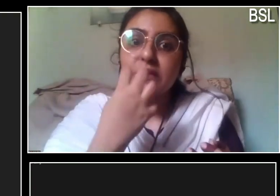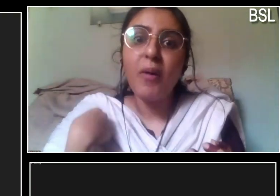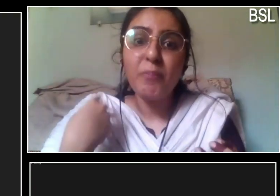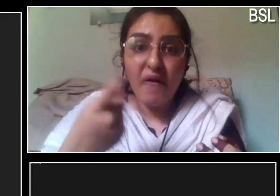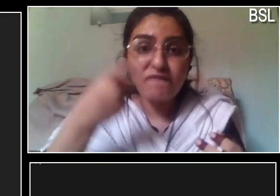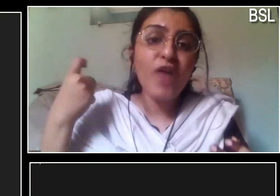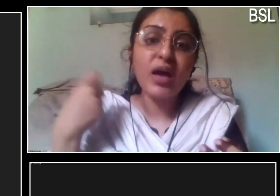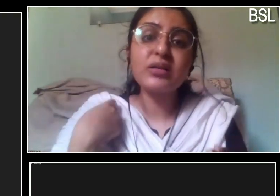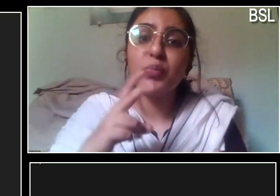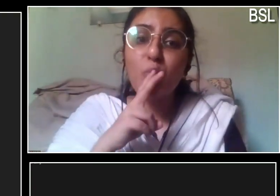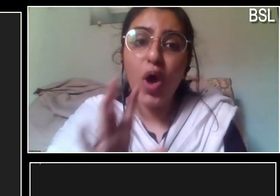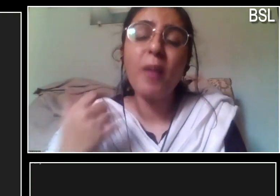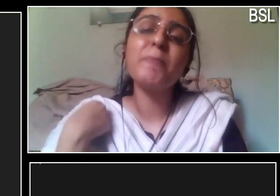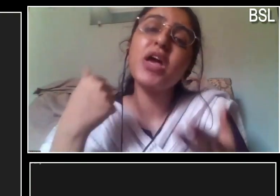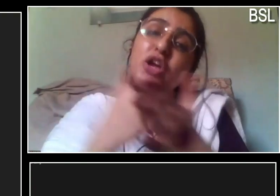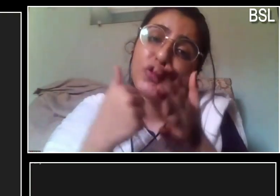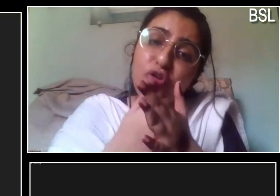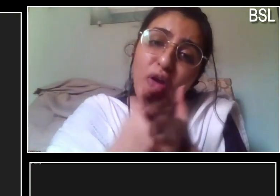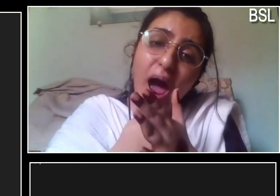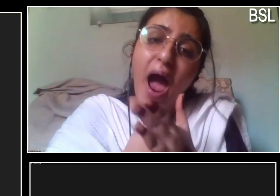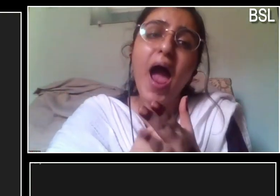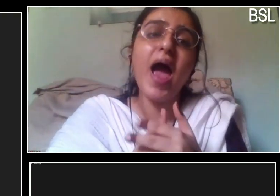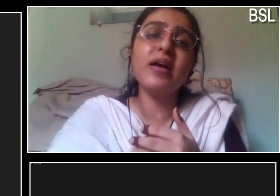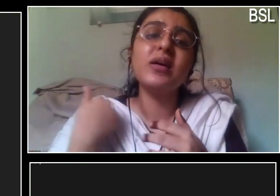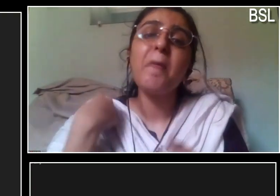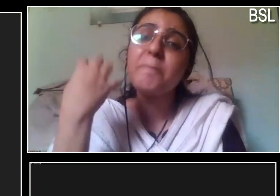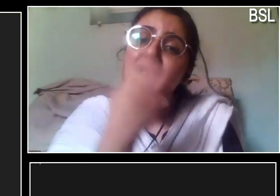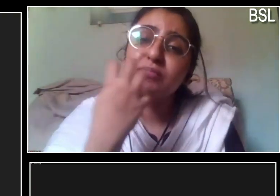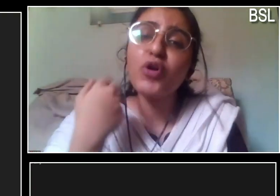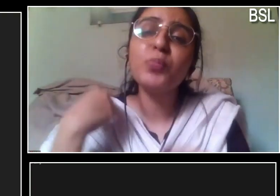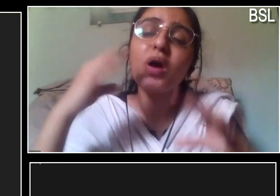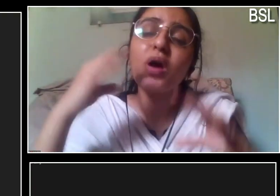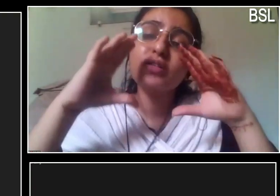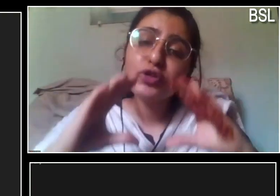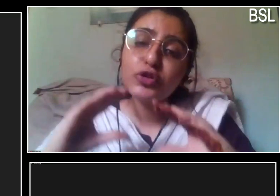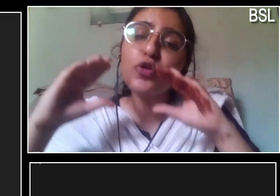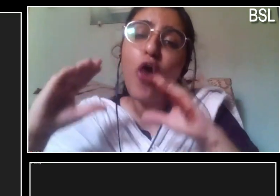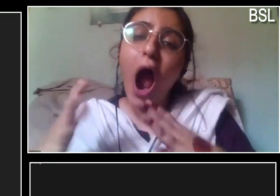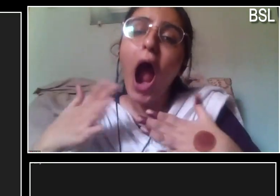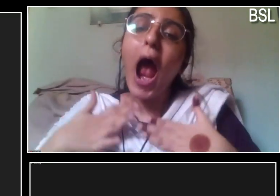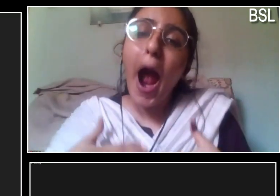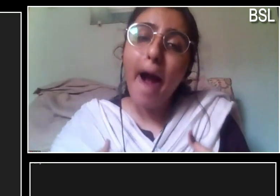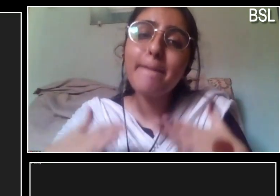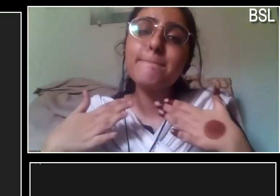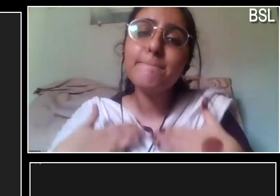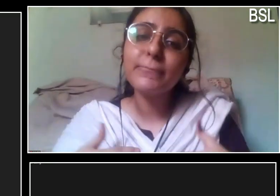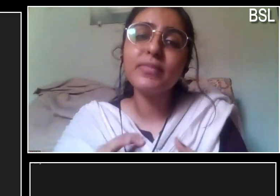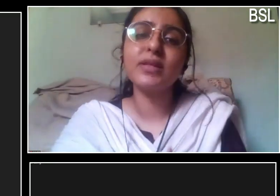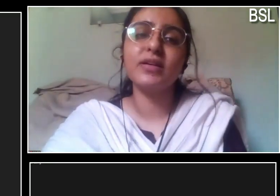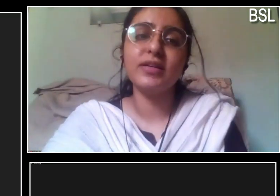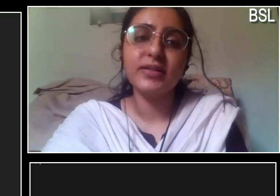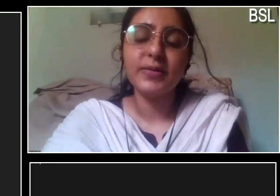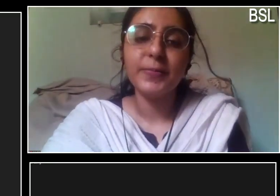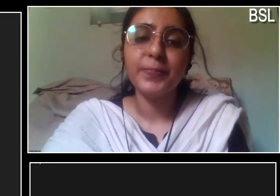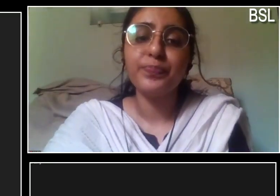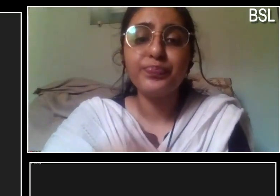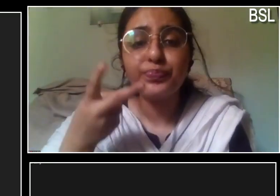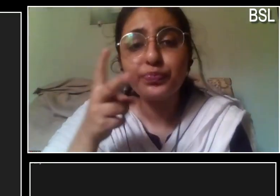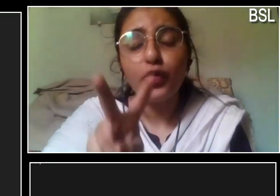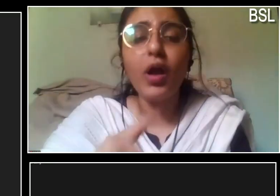fast. I'll try to speak a bit slow. So before